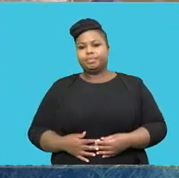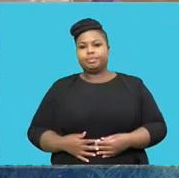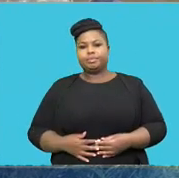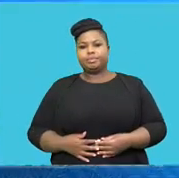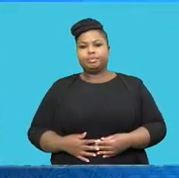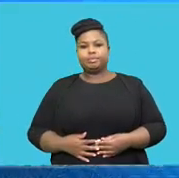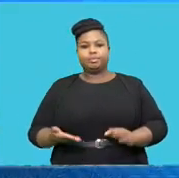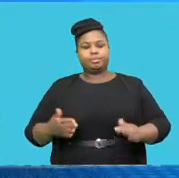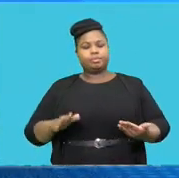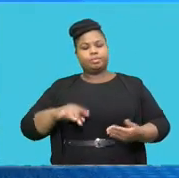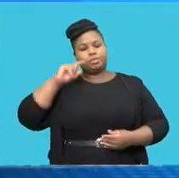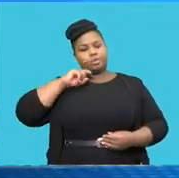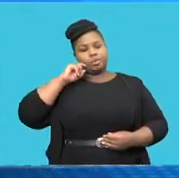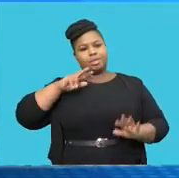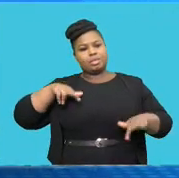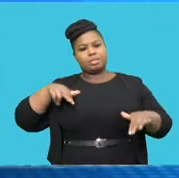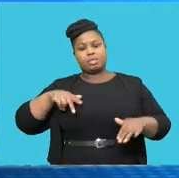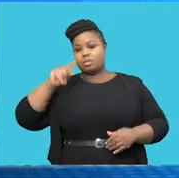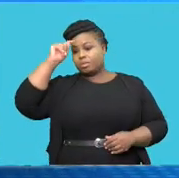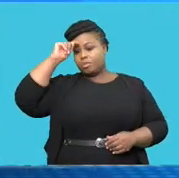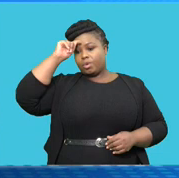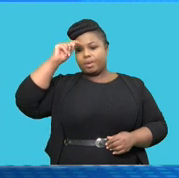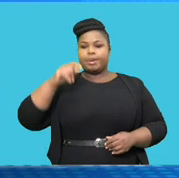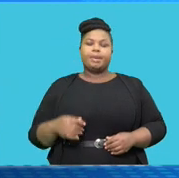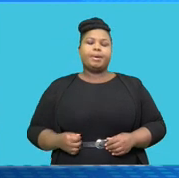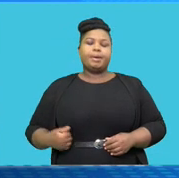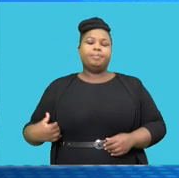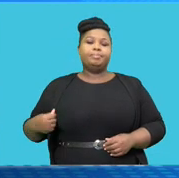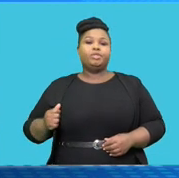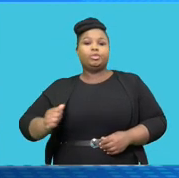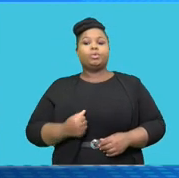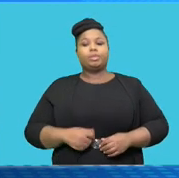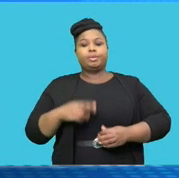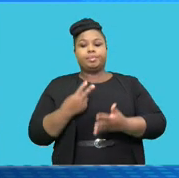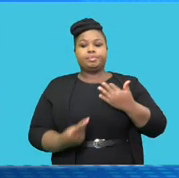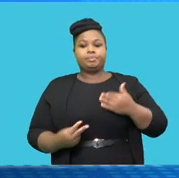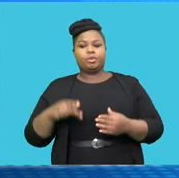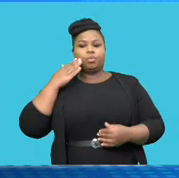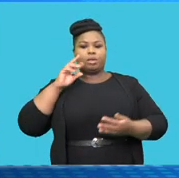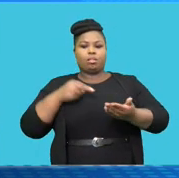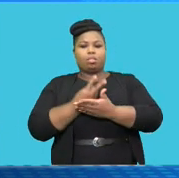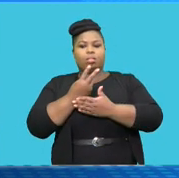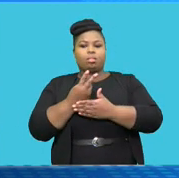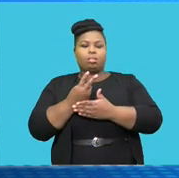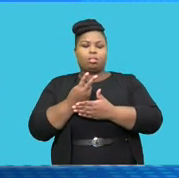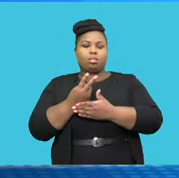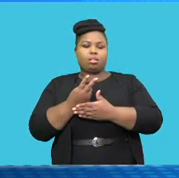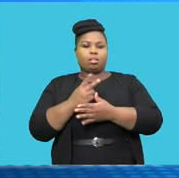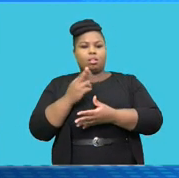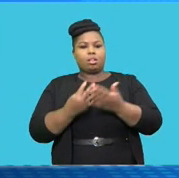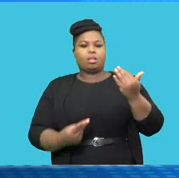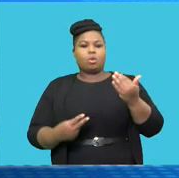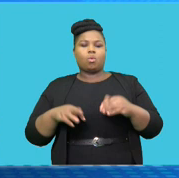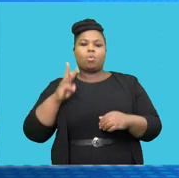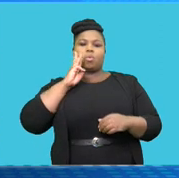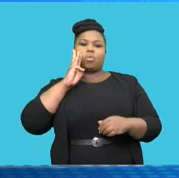of the 18-year-old boy who went missing when he slipped and fell into a